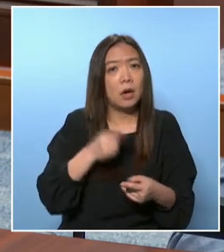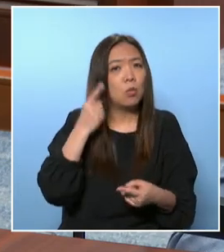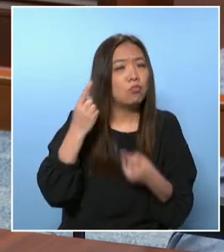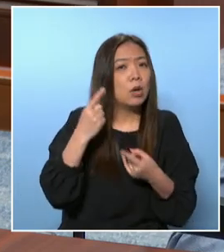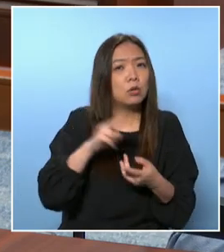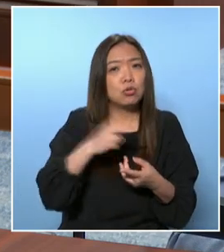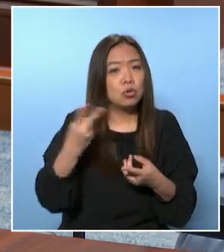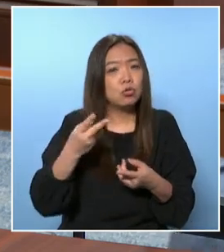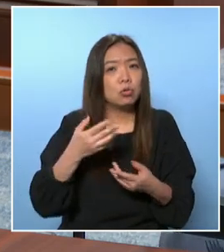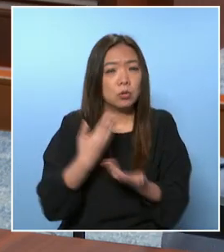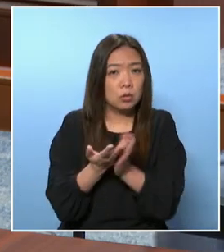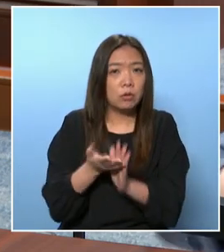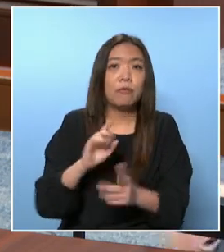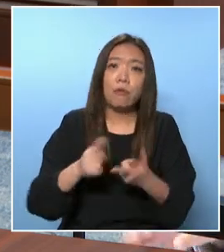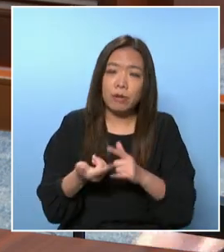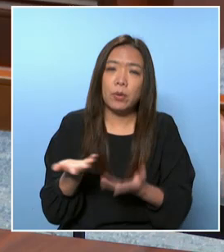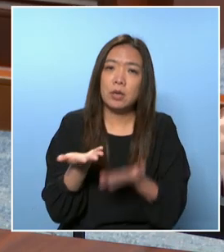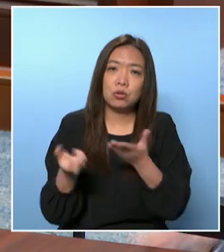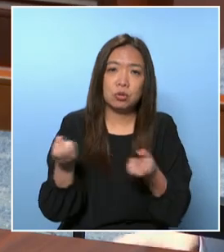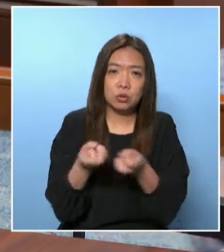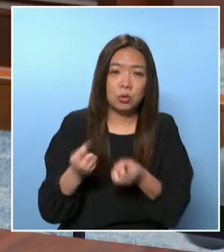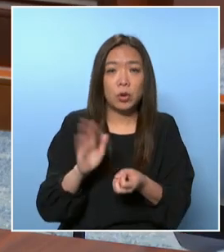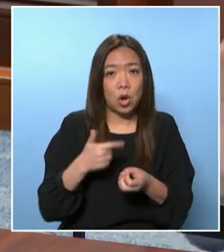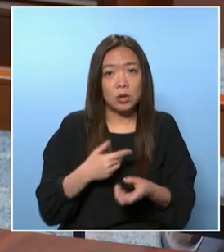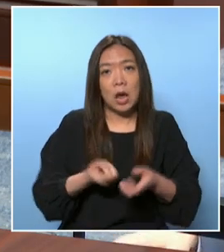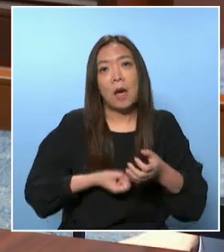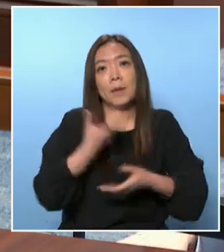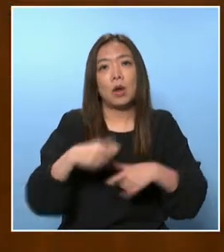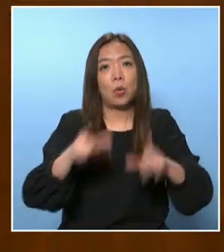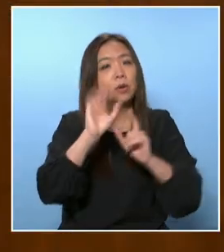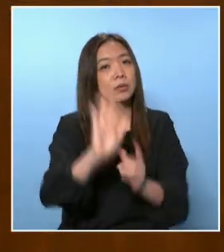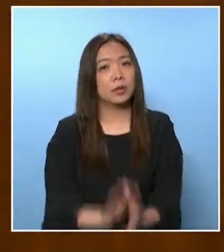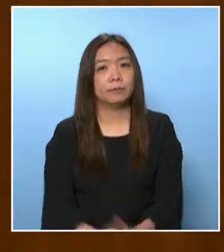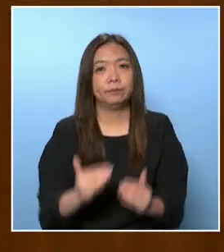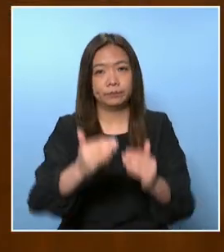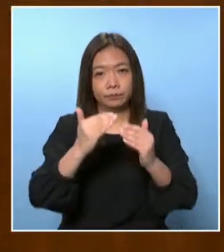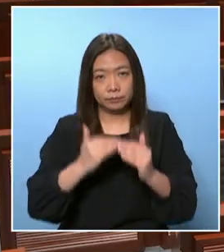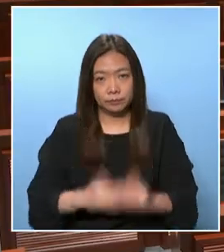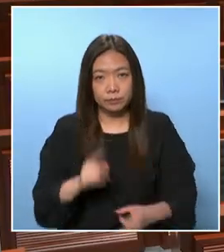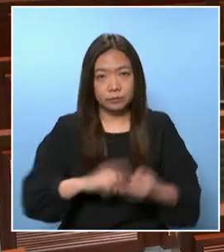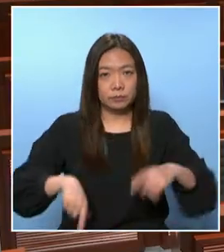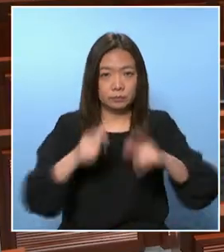opt-out proposal, people can have the opportunity to revoke and opt out.